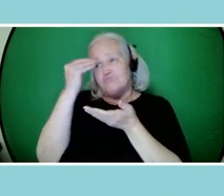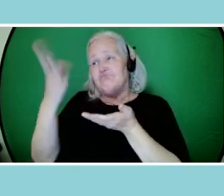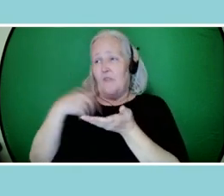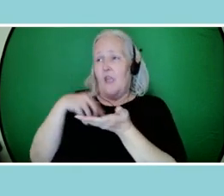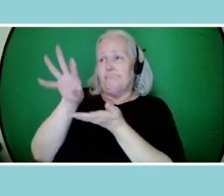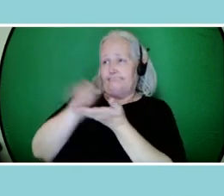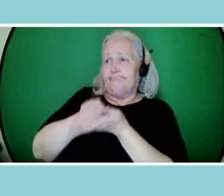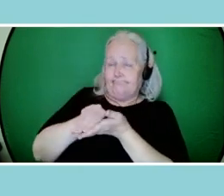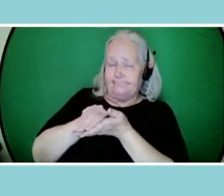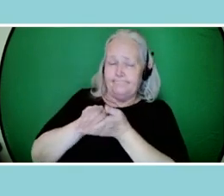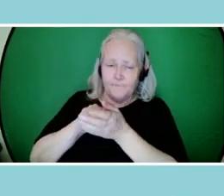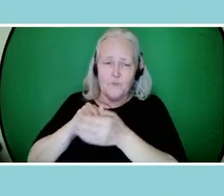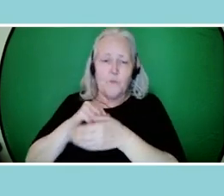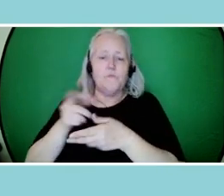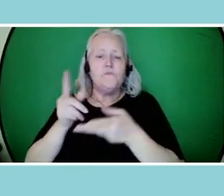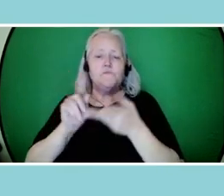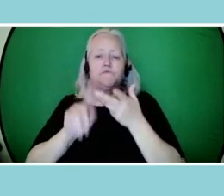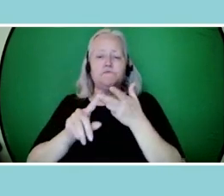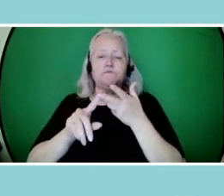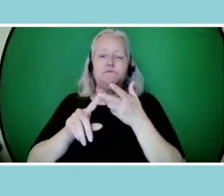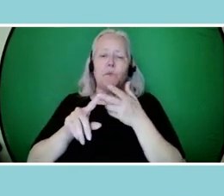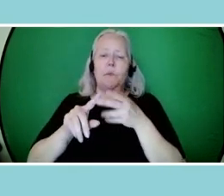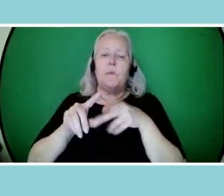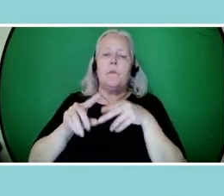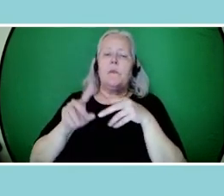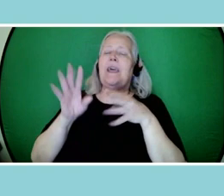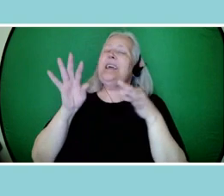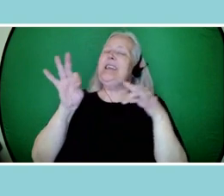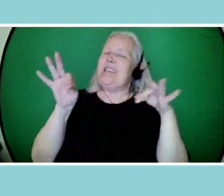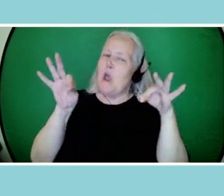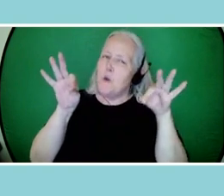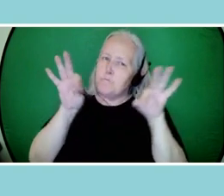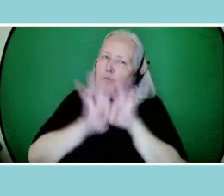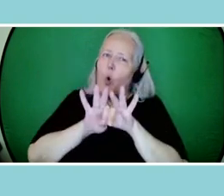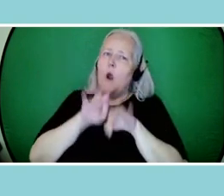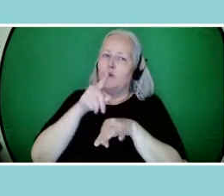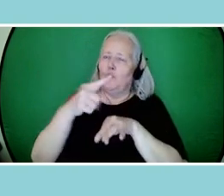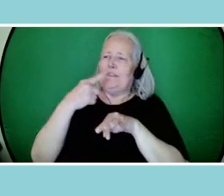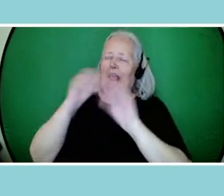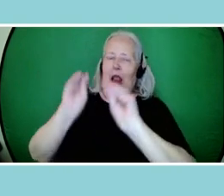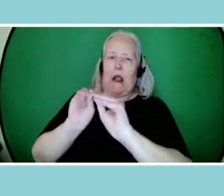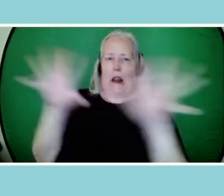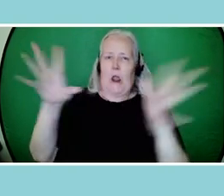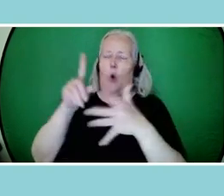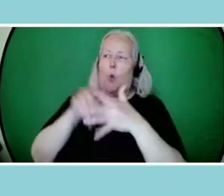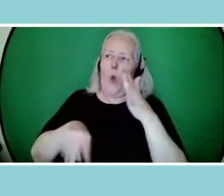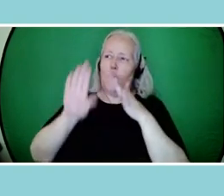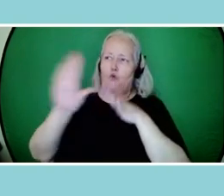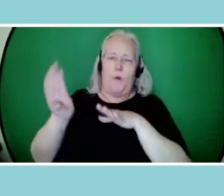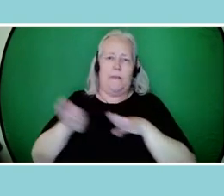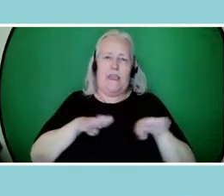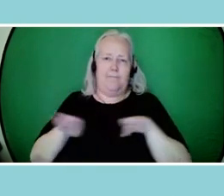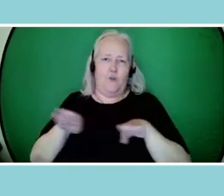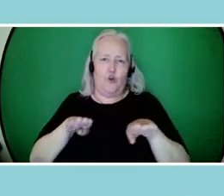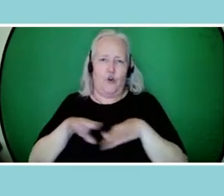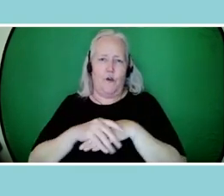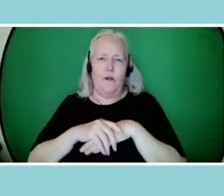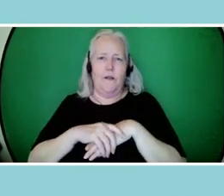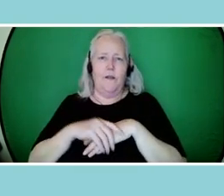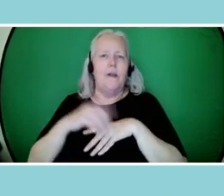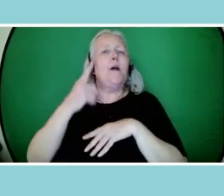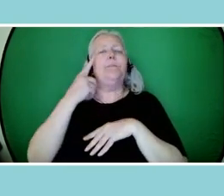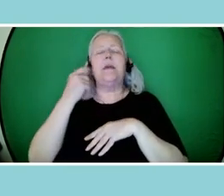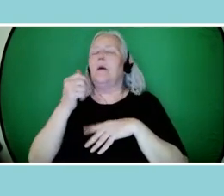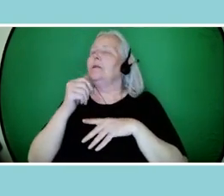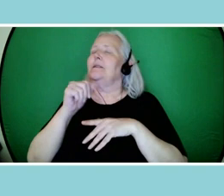Naming the behavior is a very important verbal de-escalation technique, because it's not about interpretation